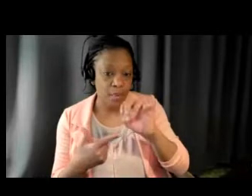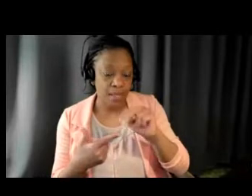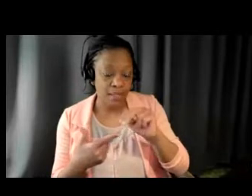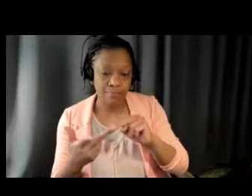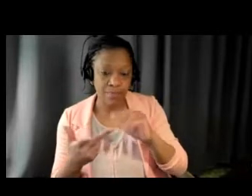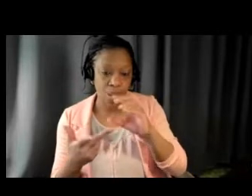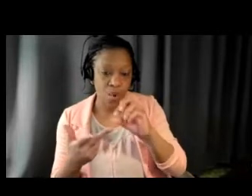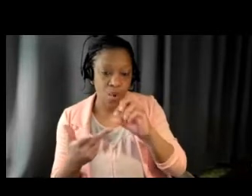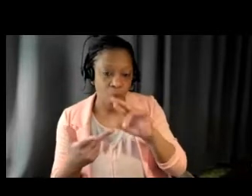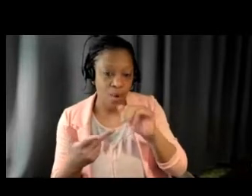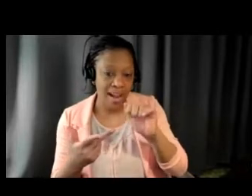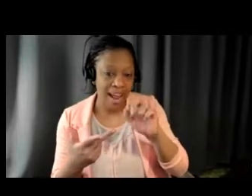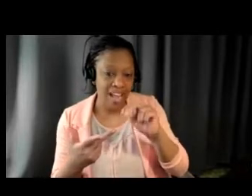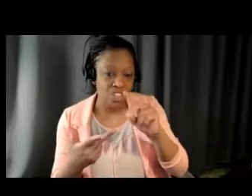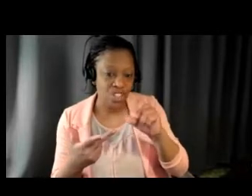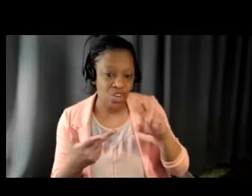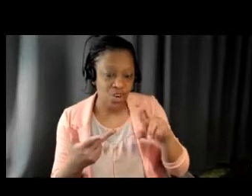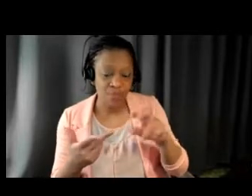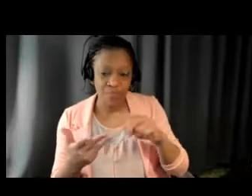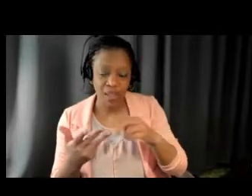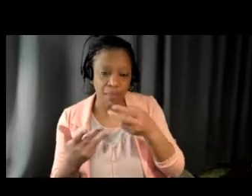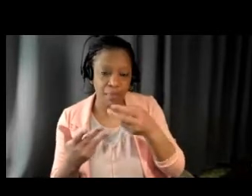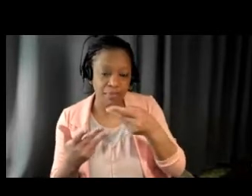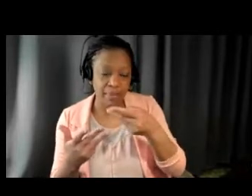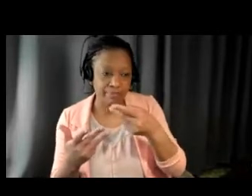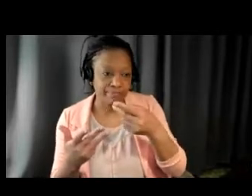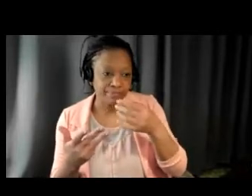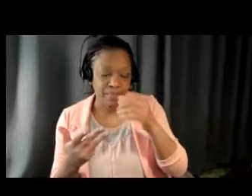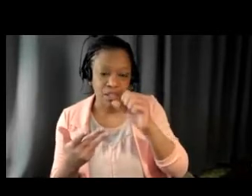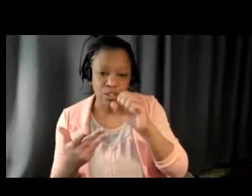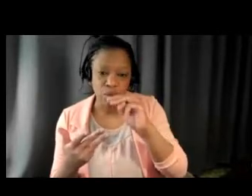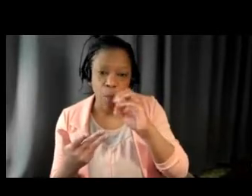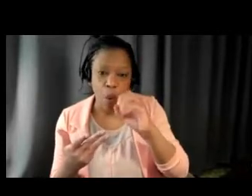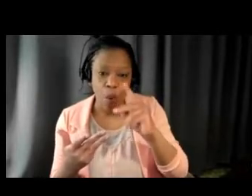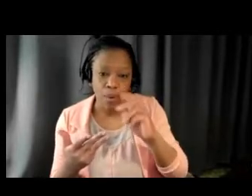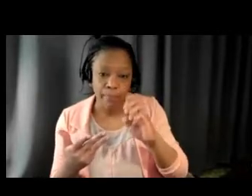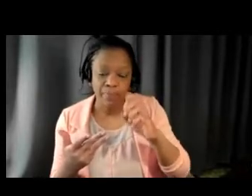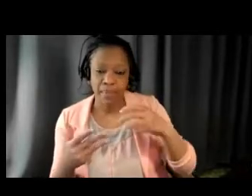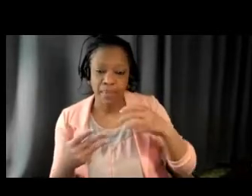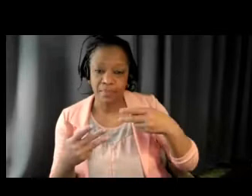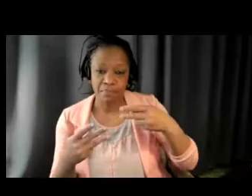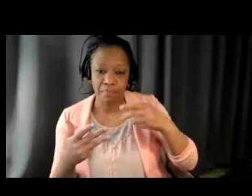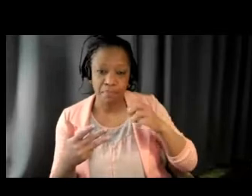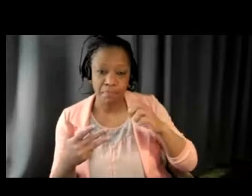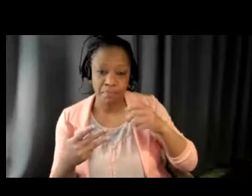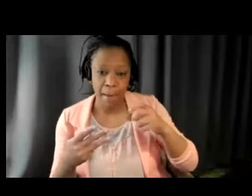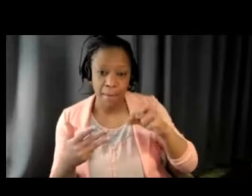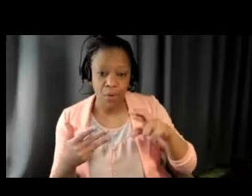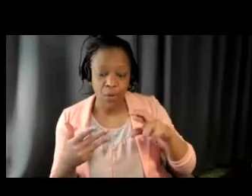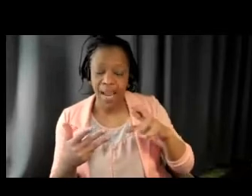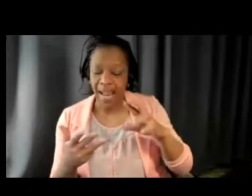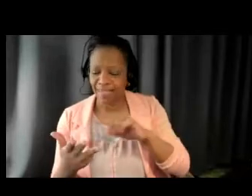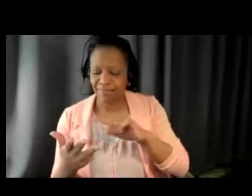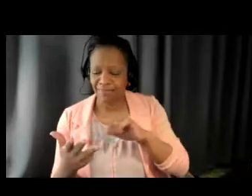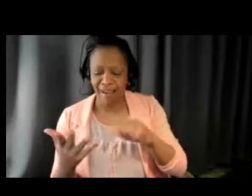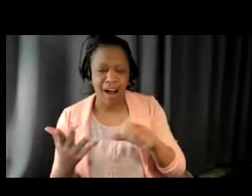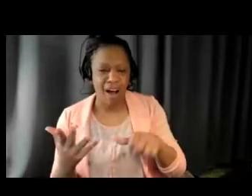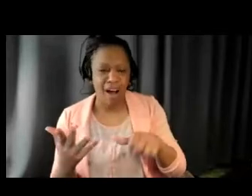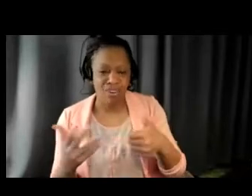it that smoky and savory flavor to the dish. So that's called 7 spice. And that's what you